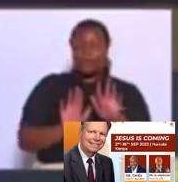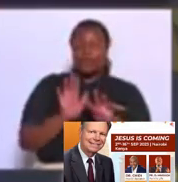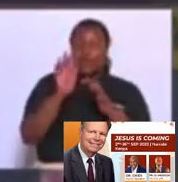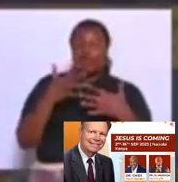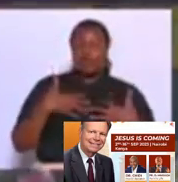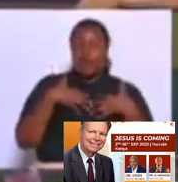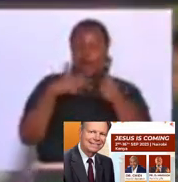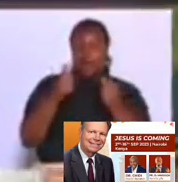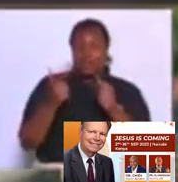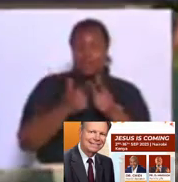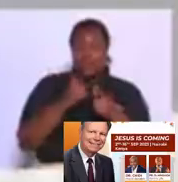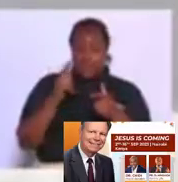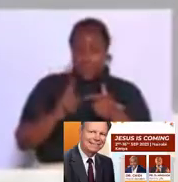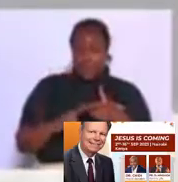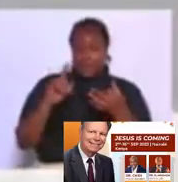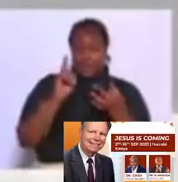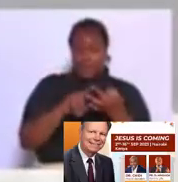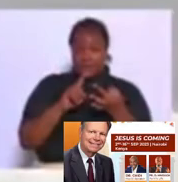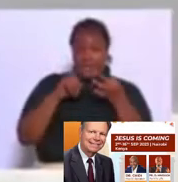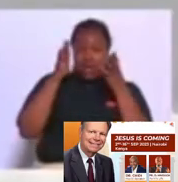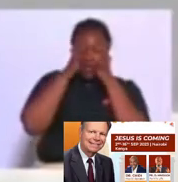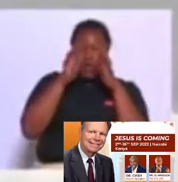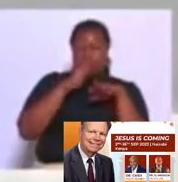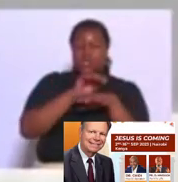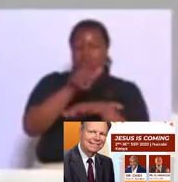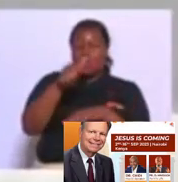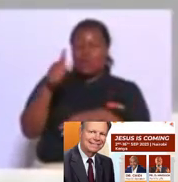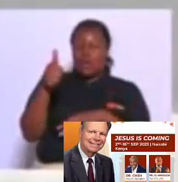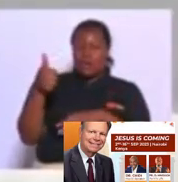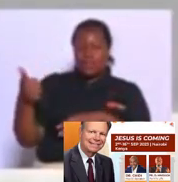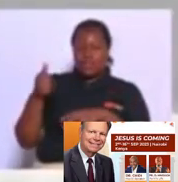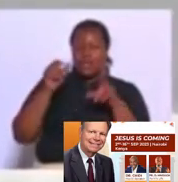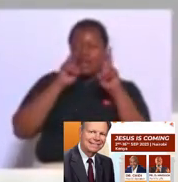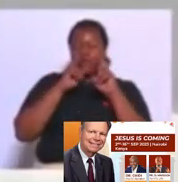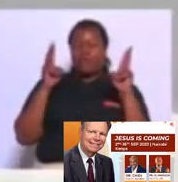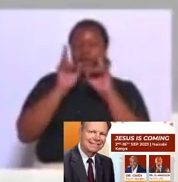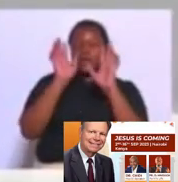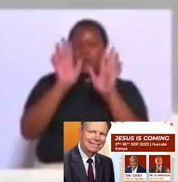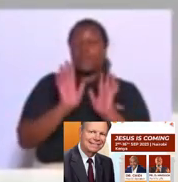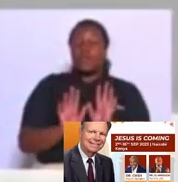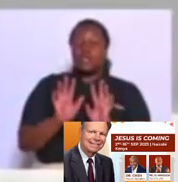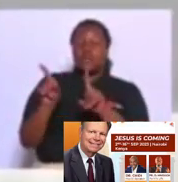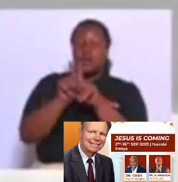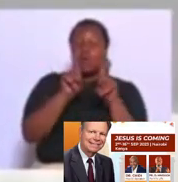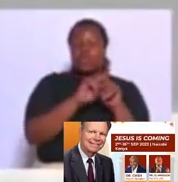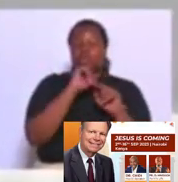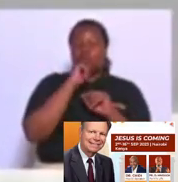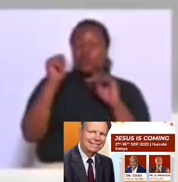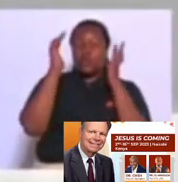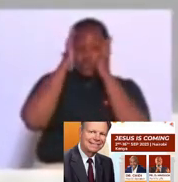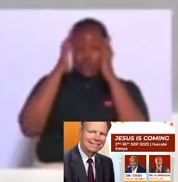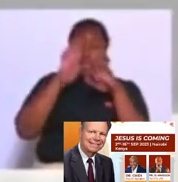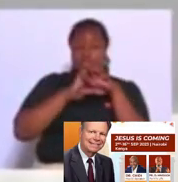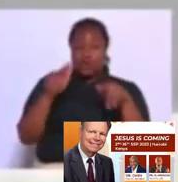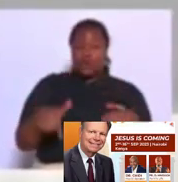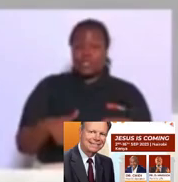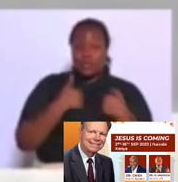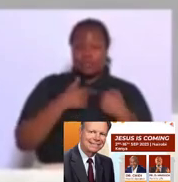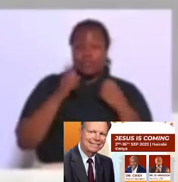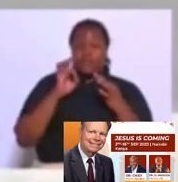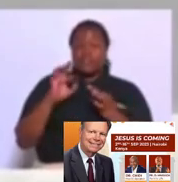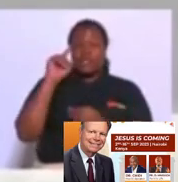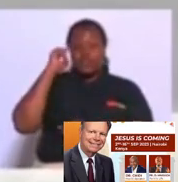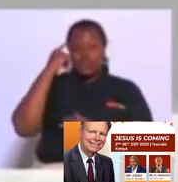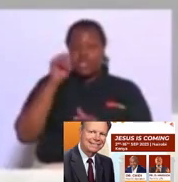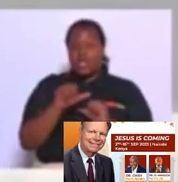health. And then focus on others. It's so important to not focus on ourselves. If we think of